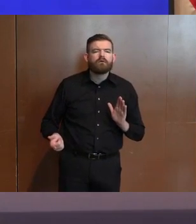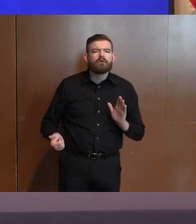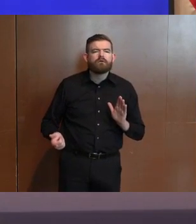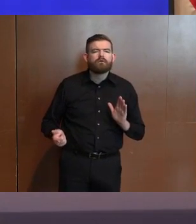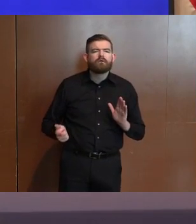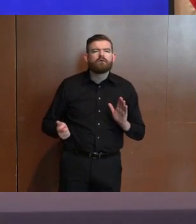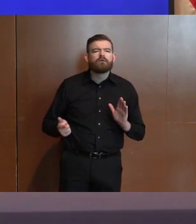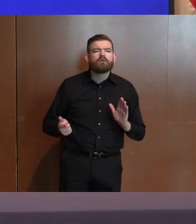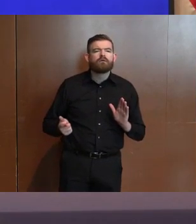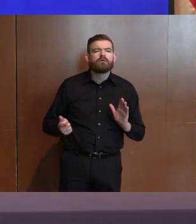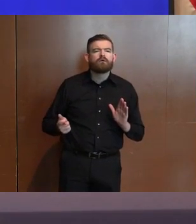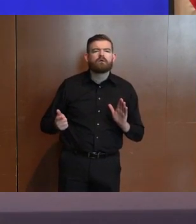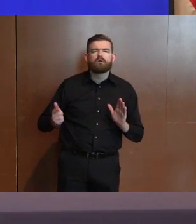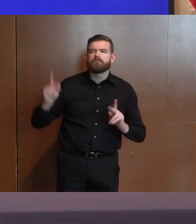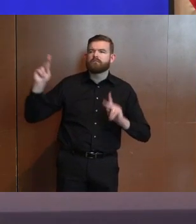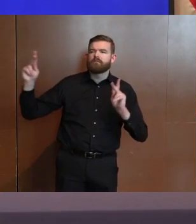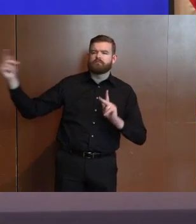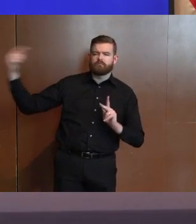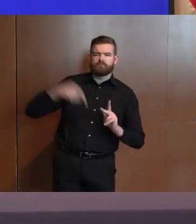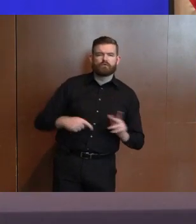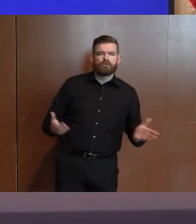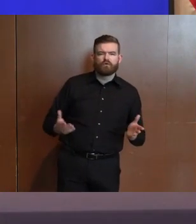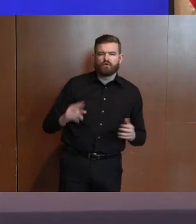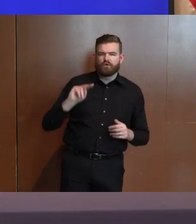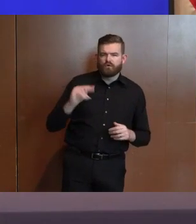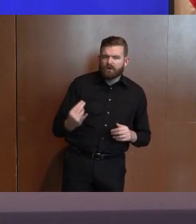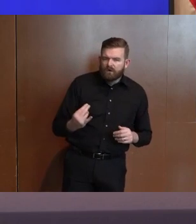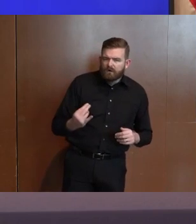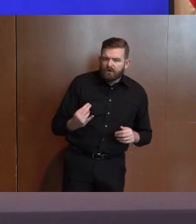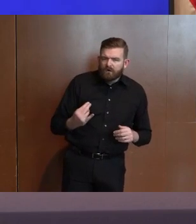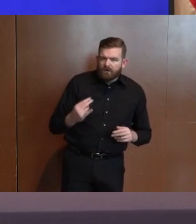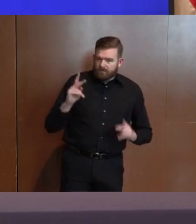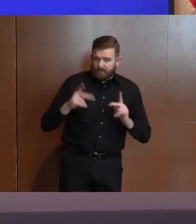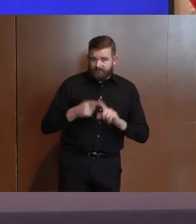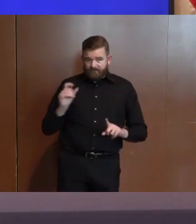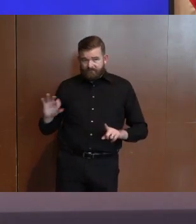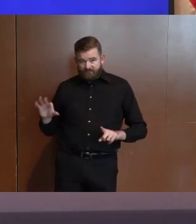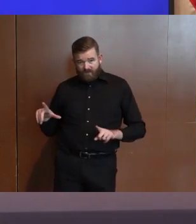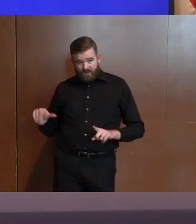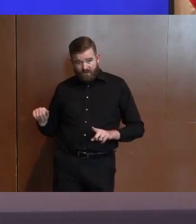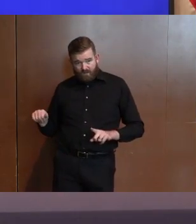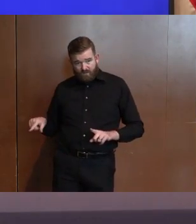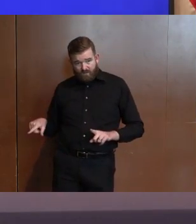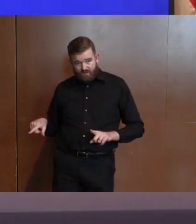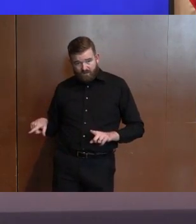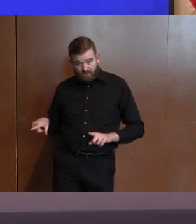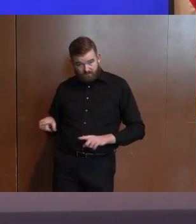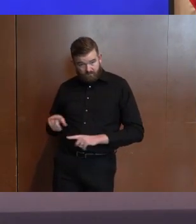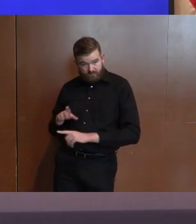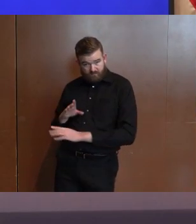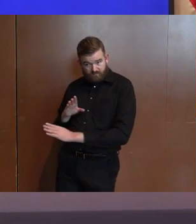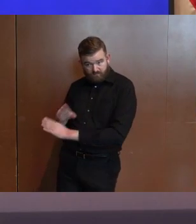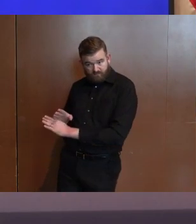much did you have people from Florida in mind, given the activity and our relationship with